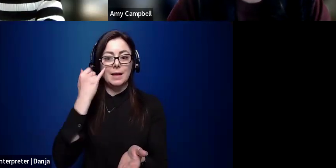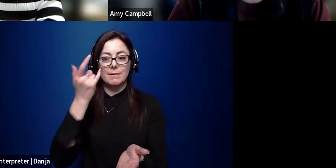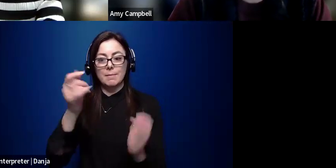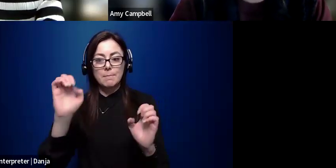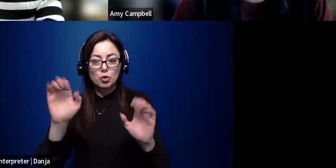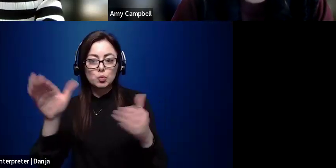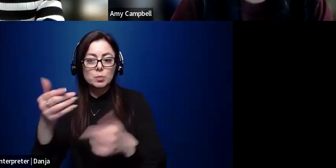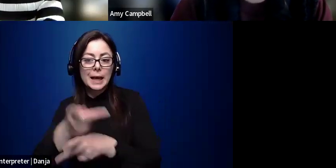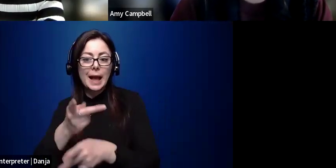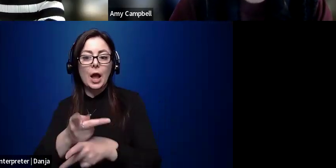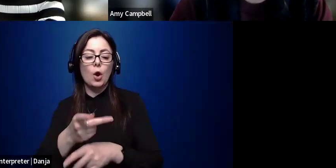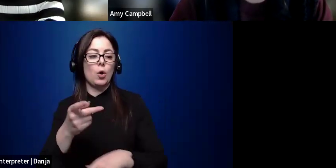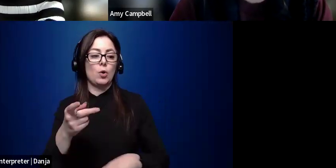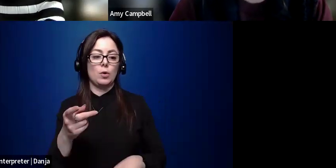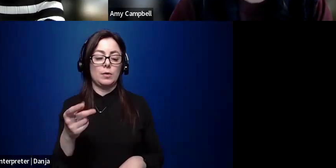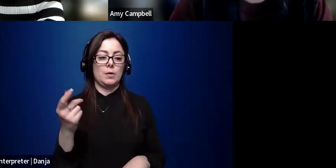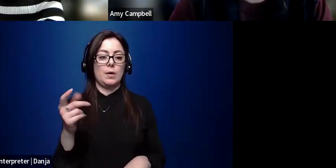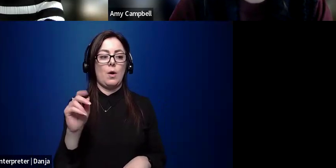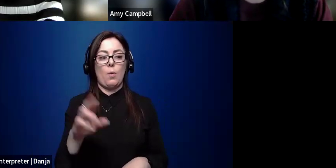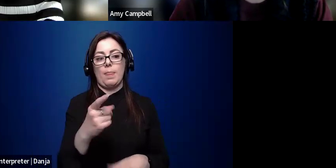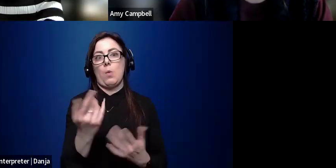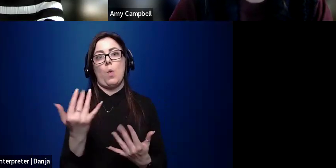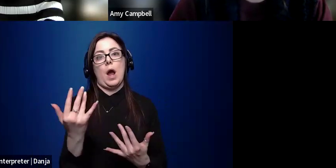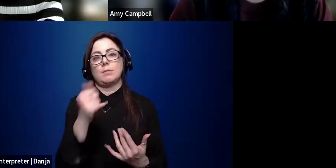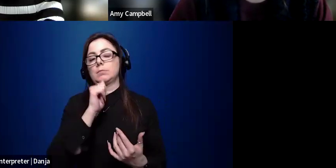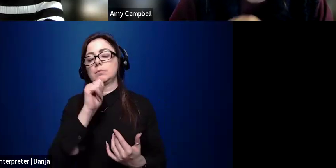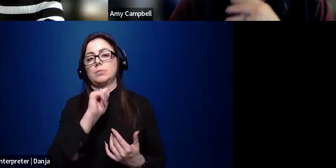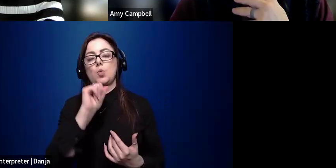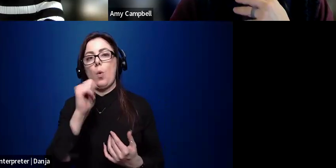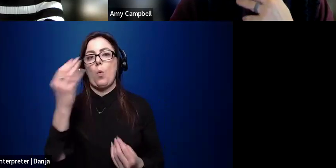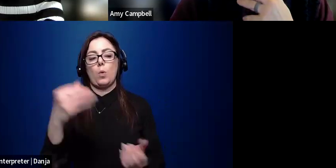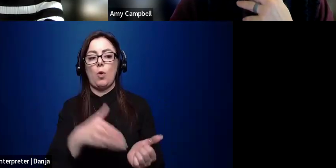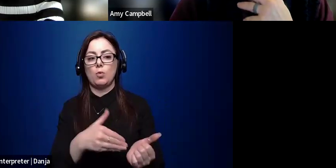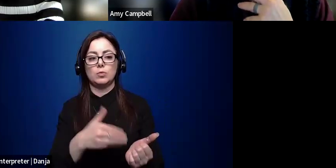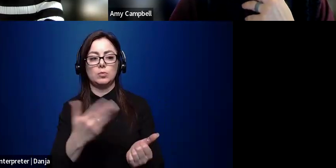emergency room care. They'll wait till they're so sick they have to go in.